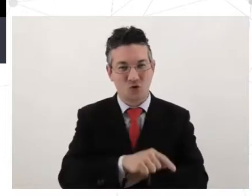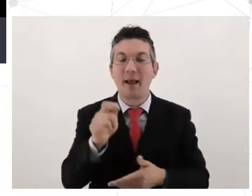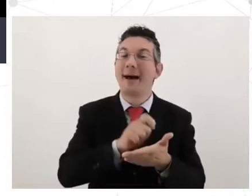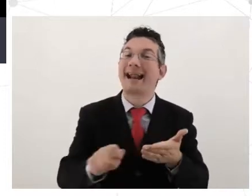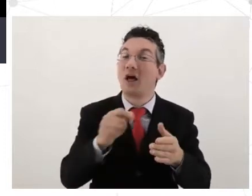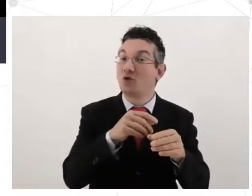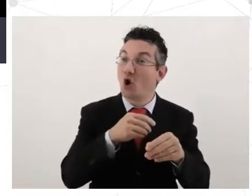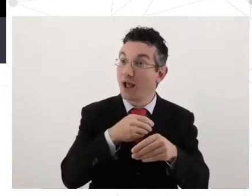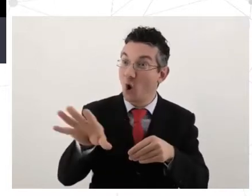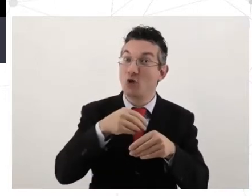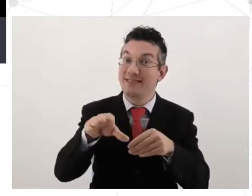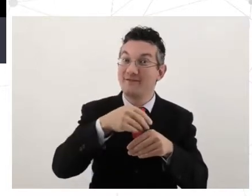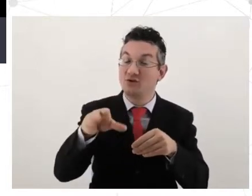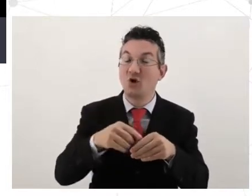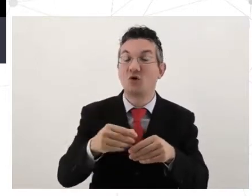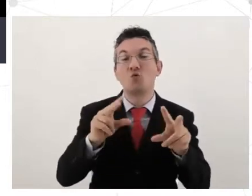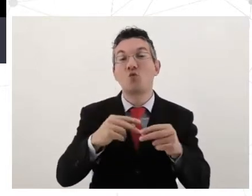she goes.